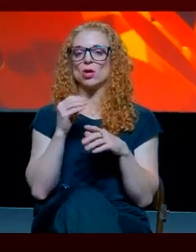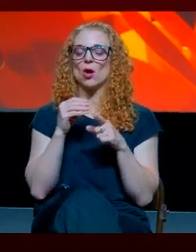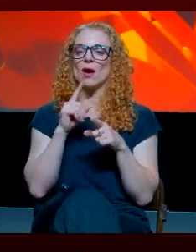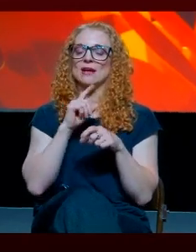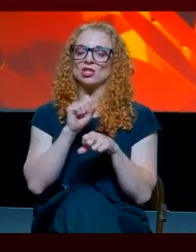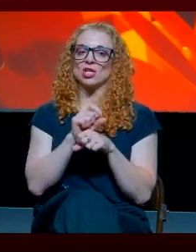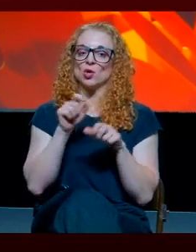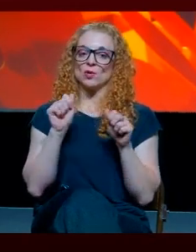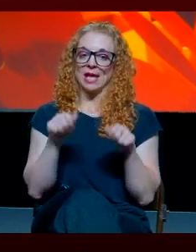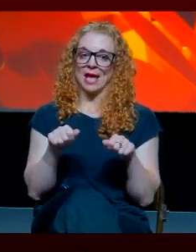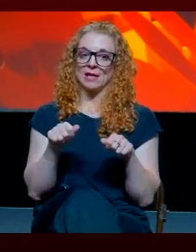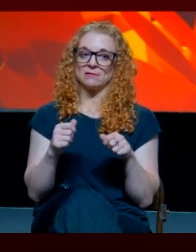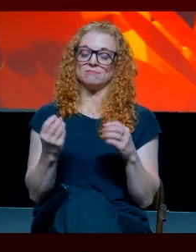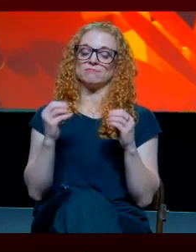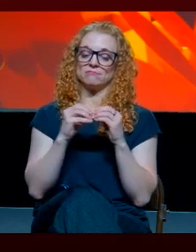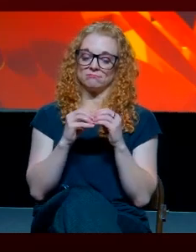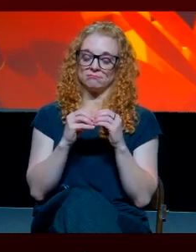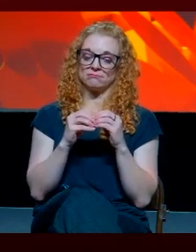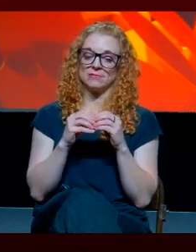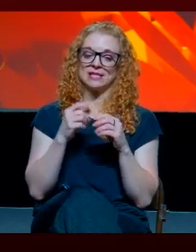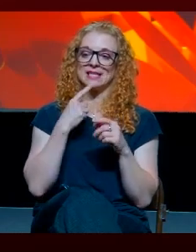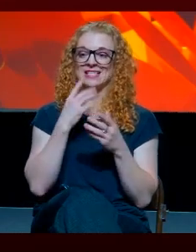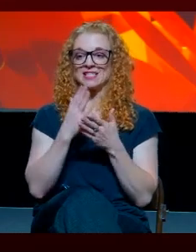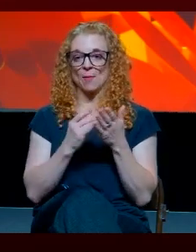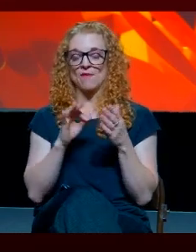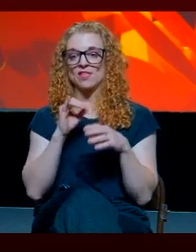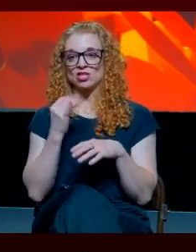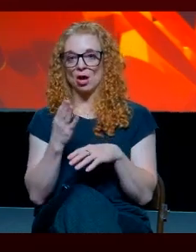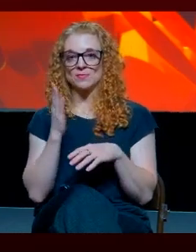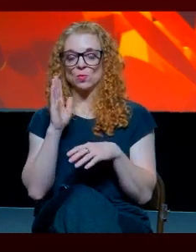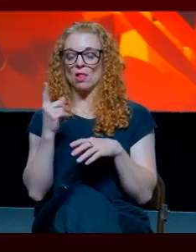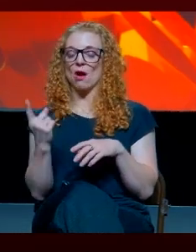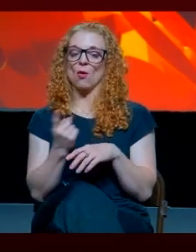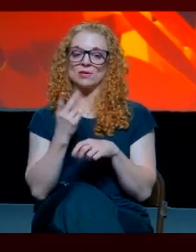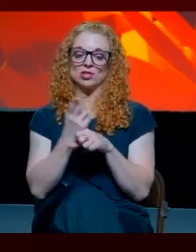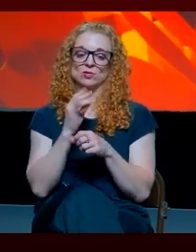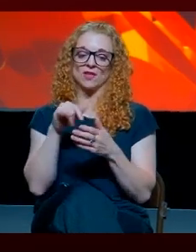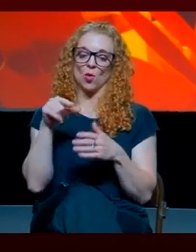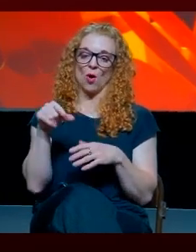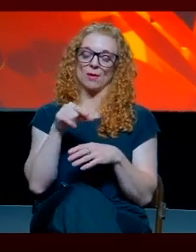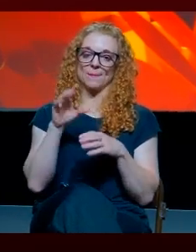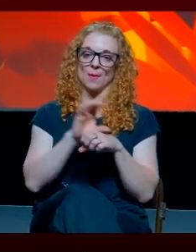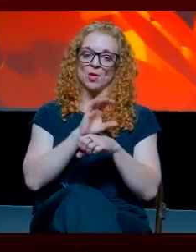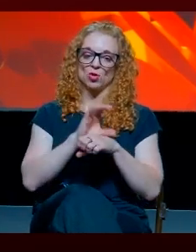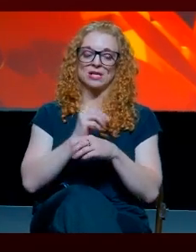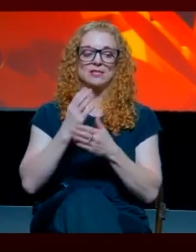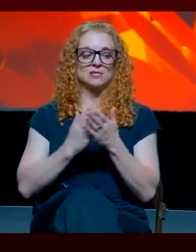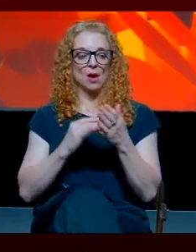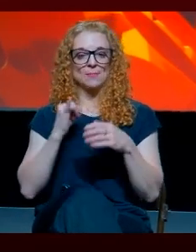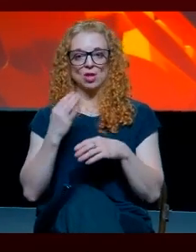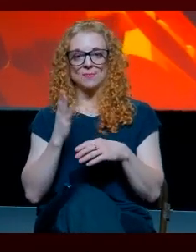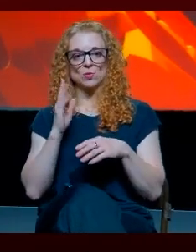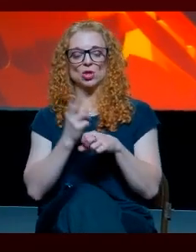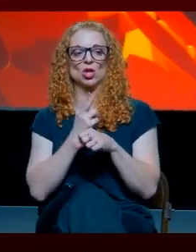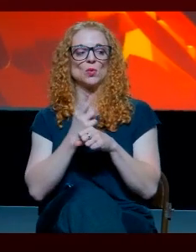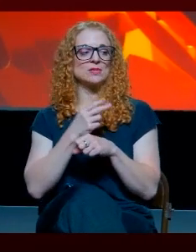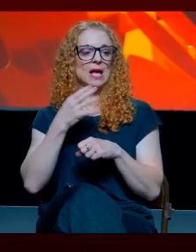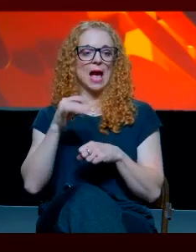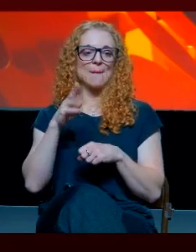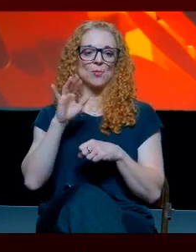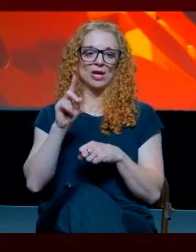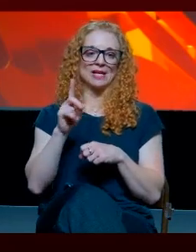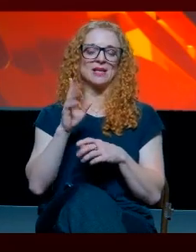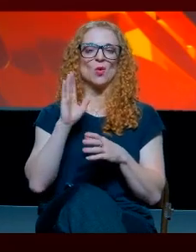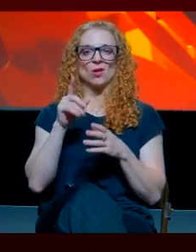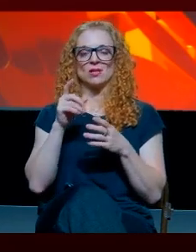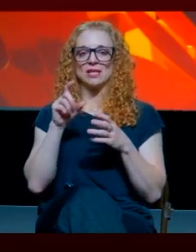go even further and say some of the jobs will always use the quantum computers, some of the jobs will use hybrid. I'll need to